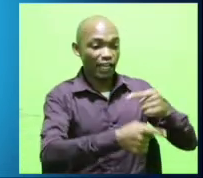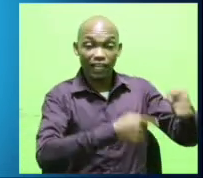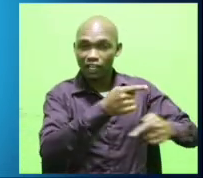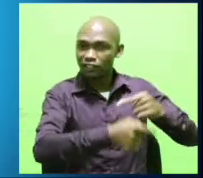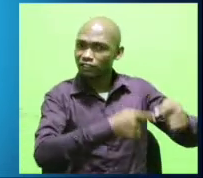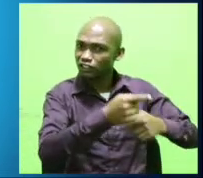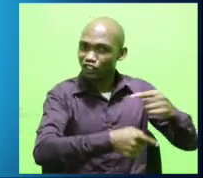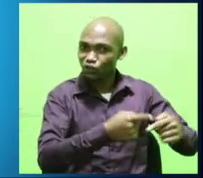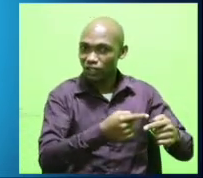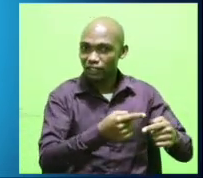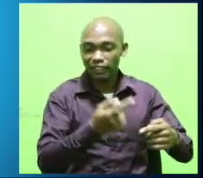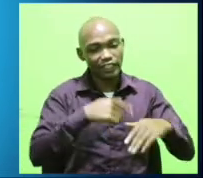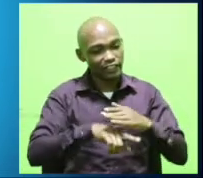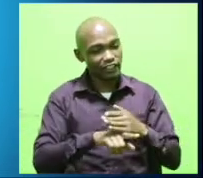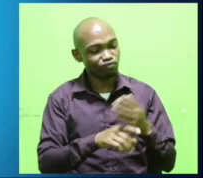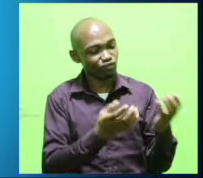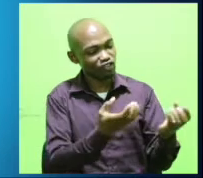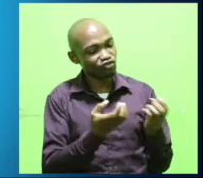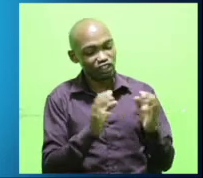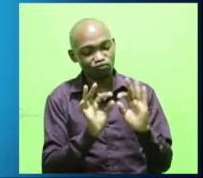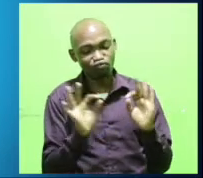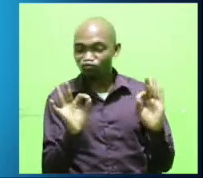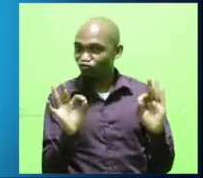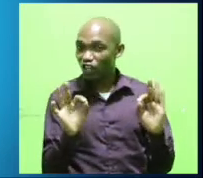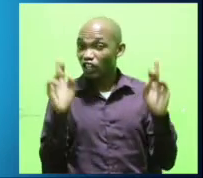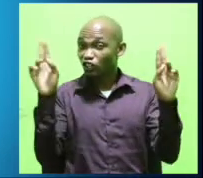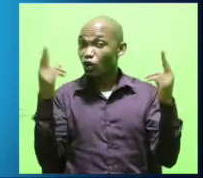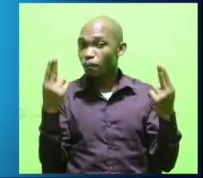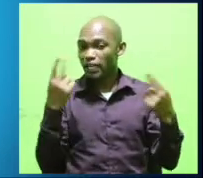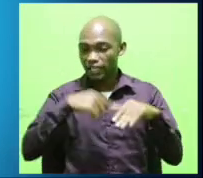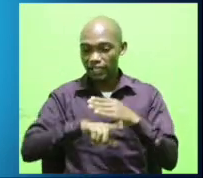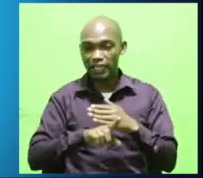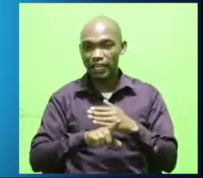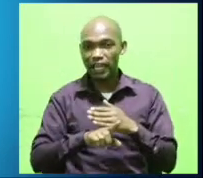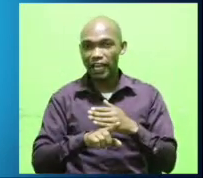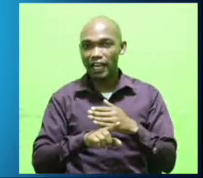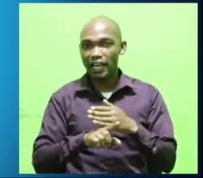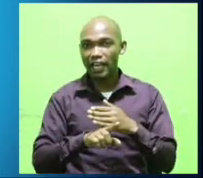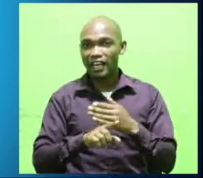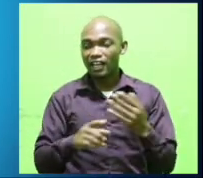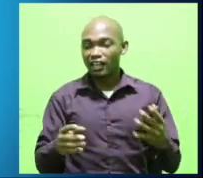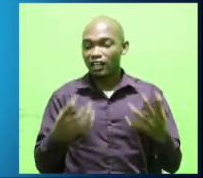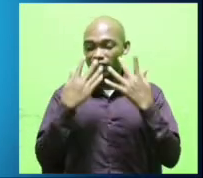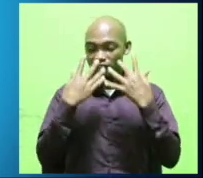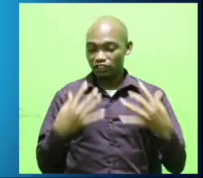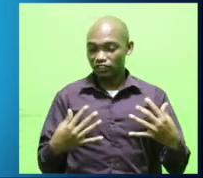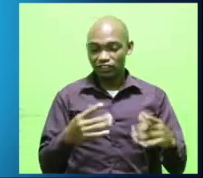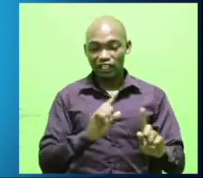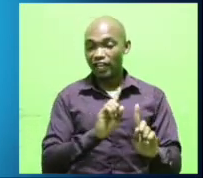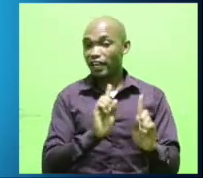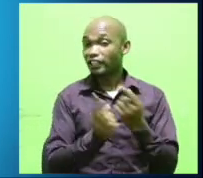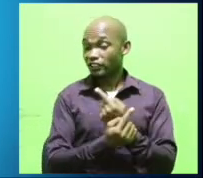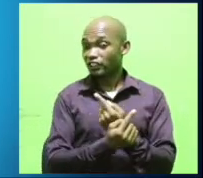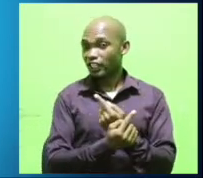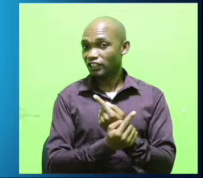will continue to learn more of our interesting topic on gaseous exchange, but in order to understand